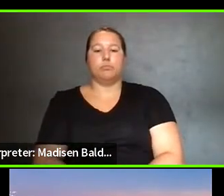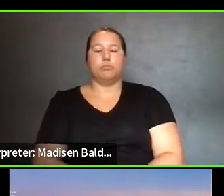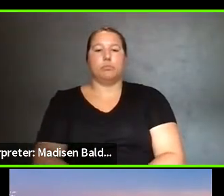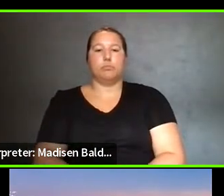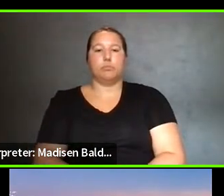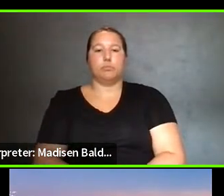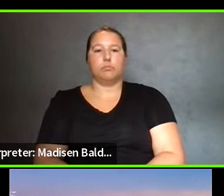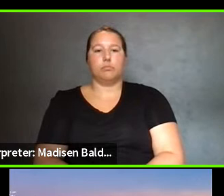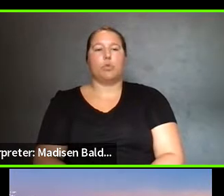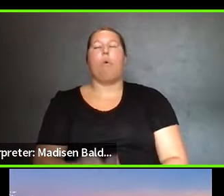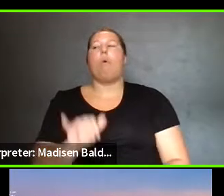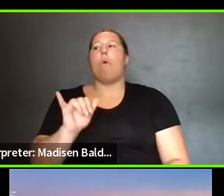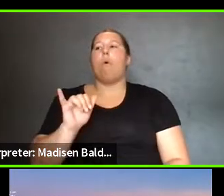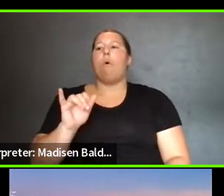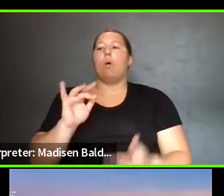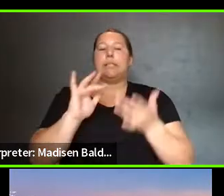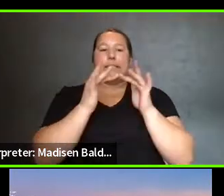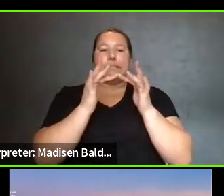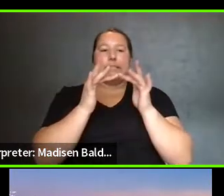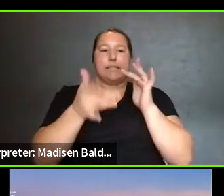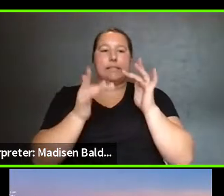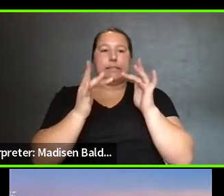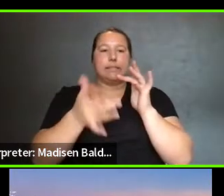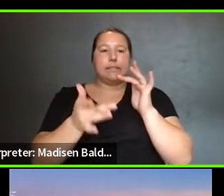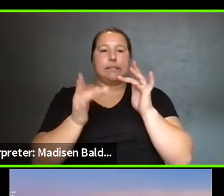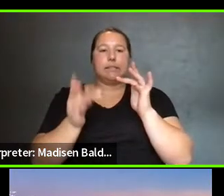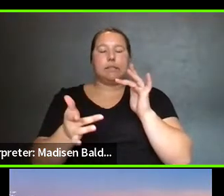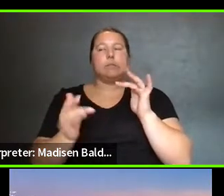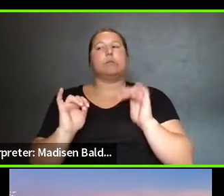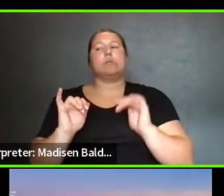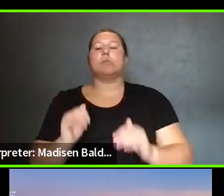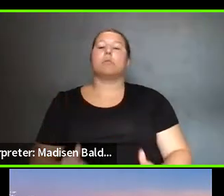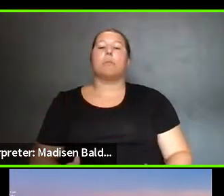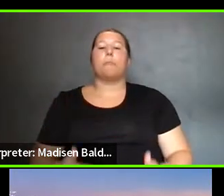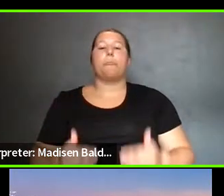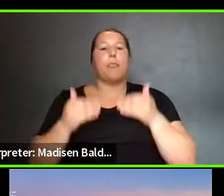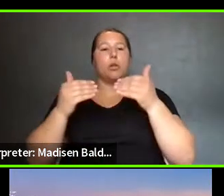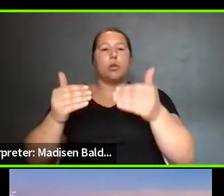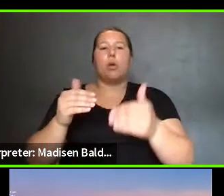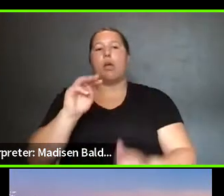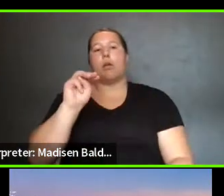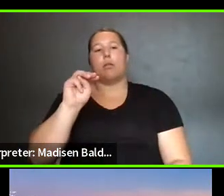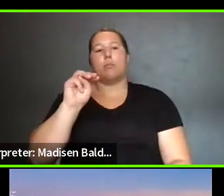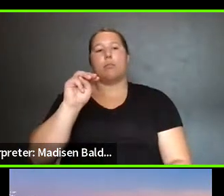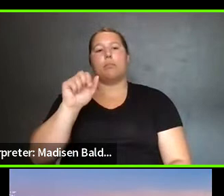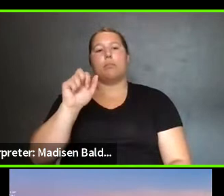Oh, but he's having some connection issues. So go ahead, Councilmember Martin.